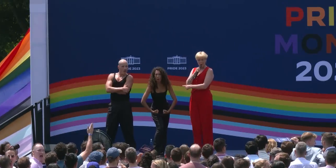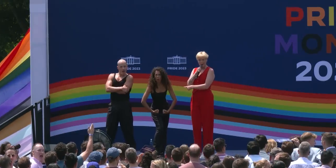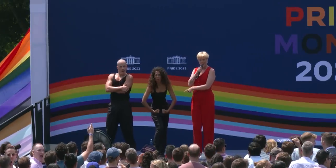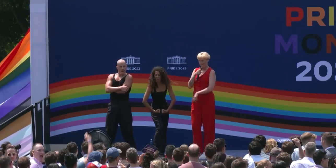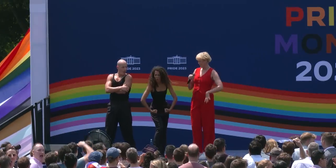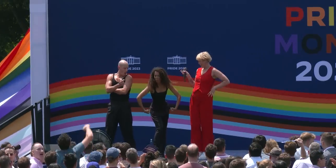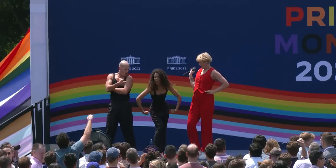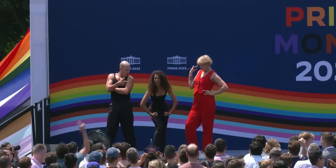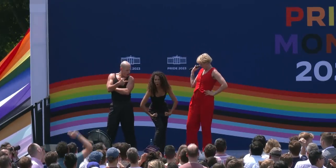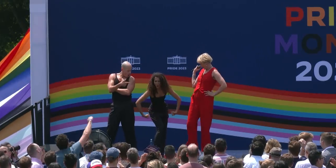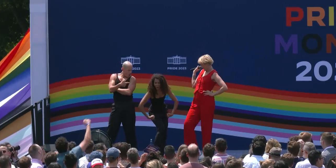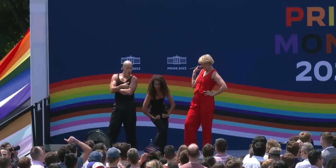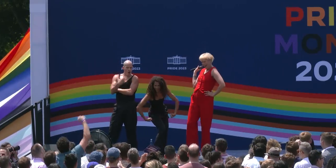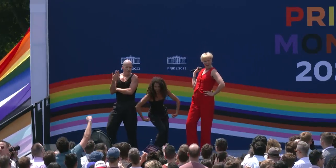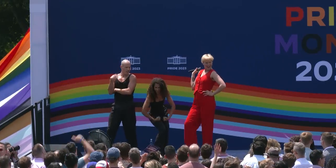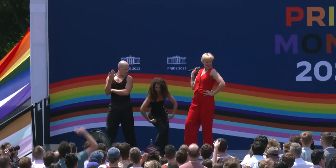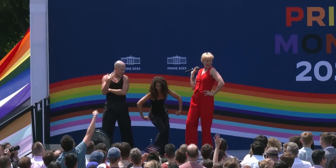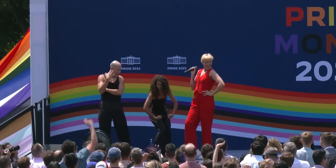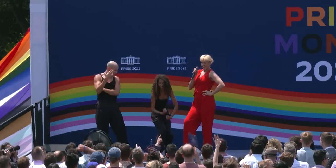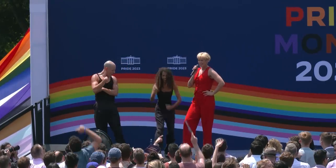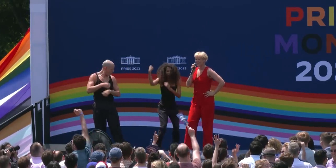That's all right.